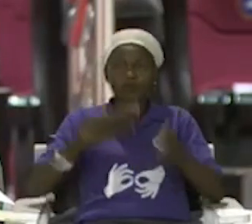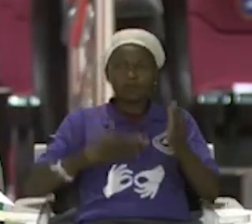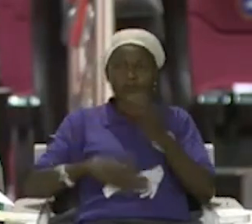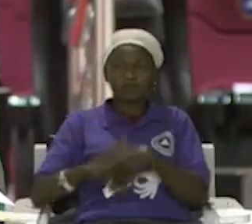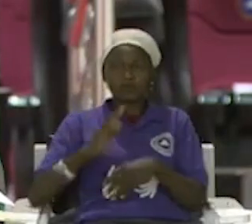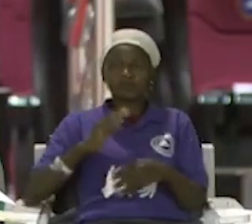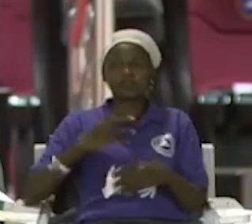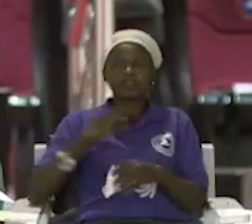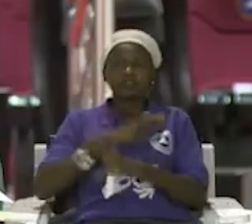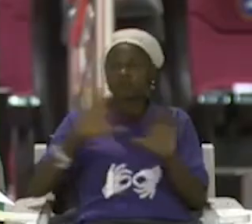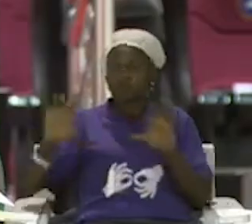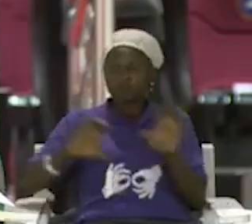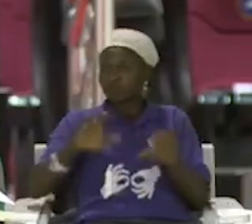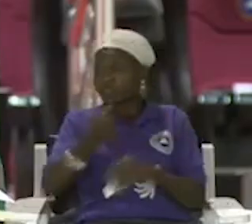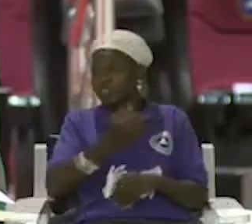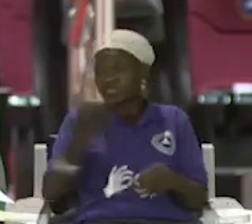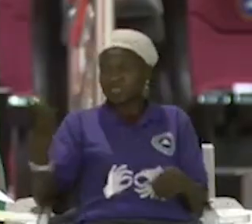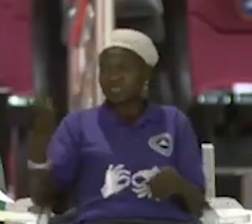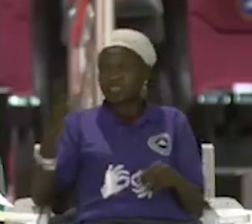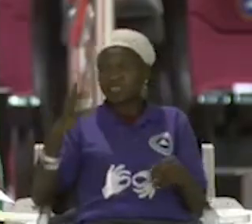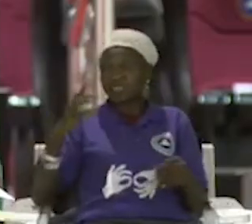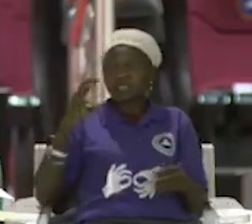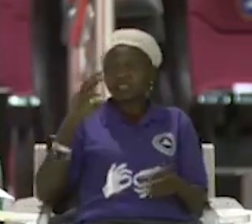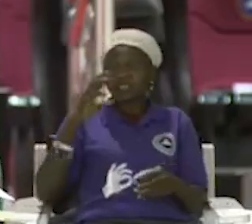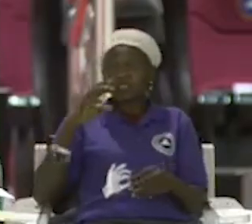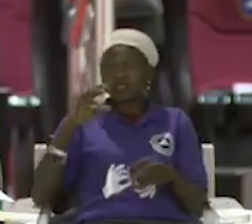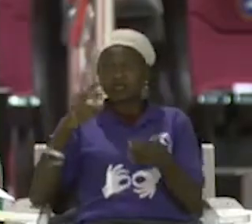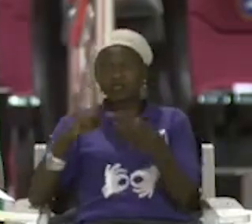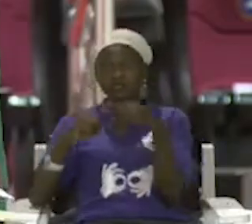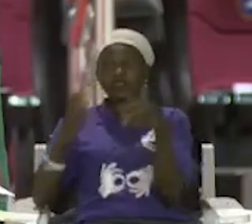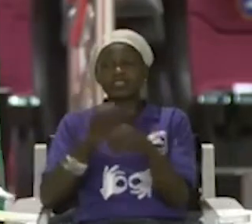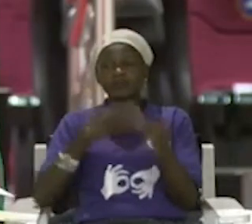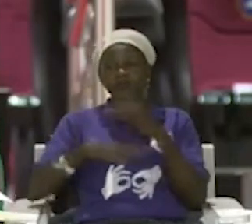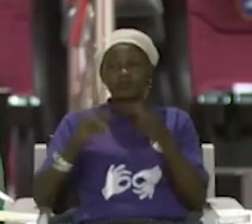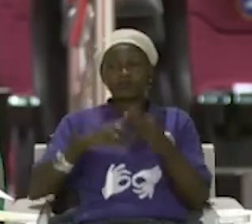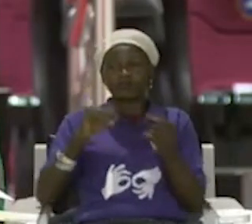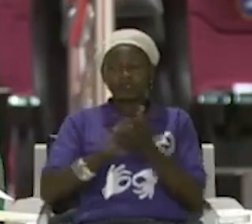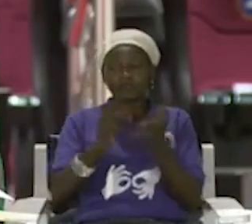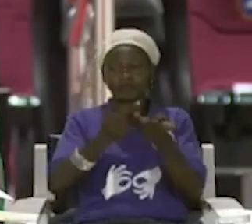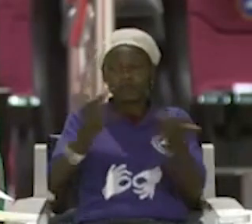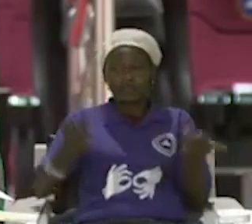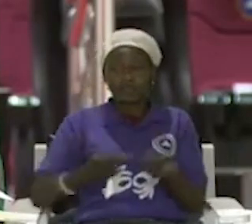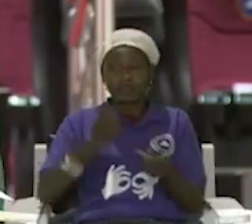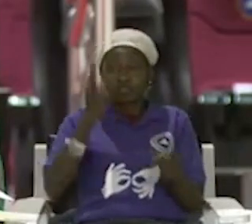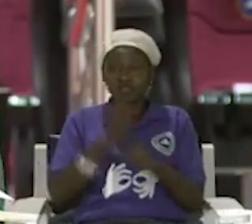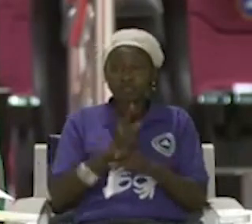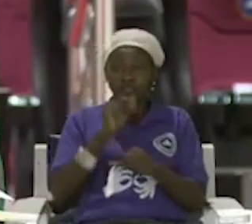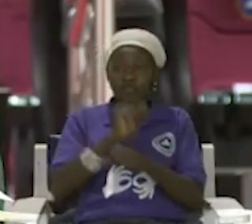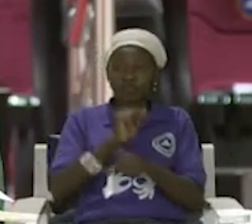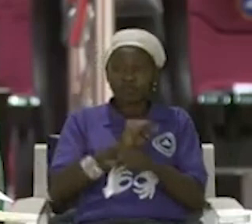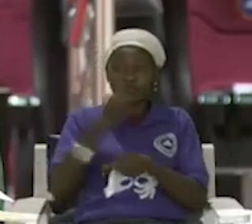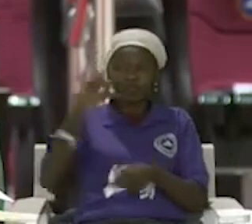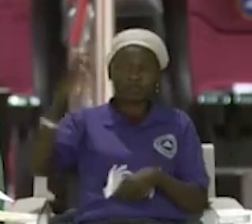you don't do anything to get born into that position. It's just a work of